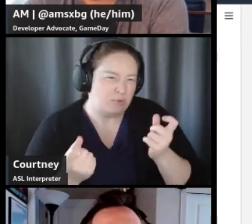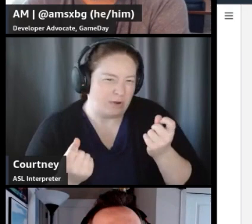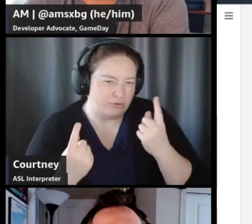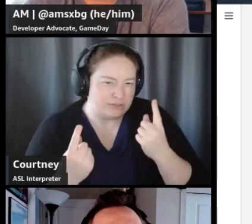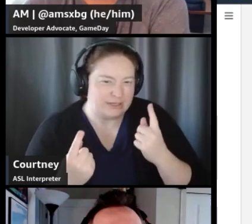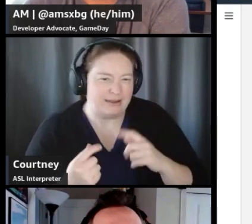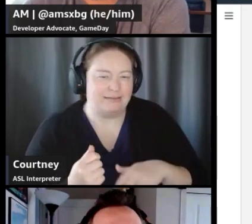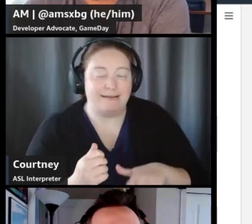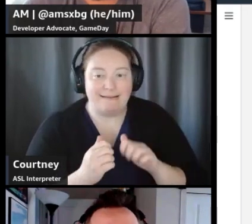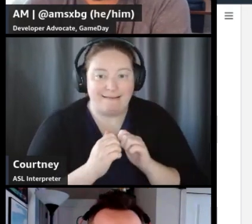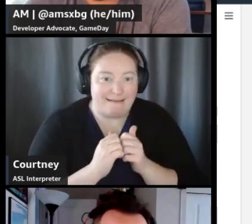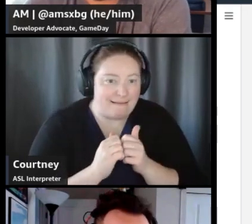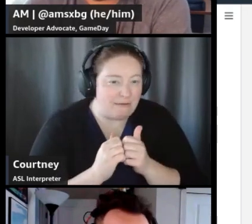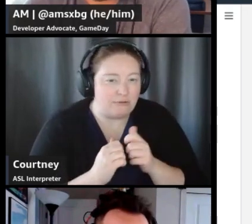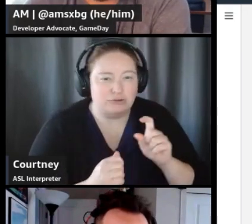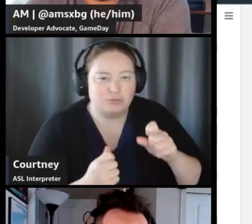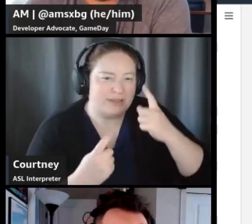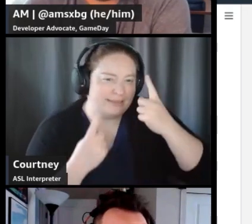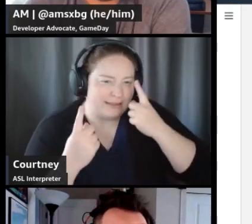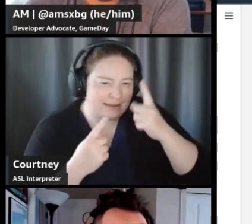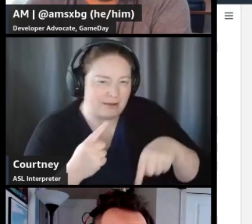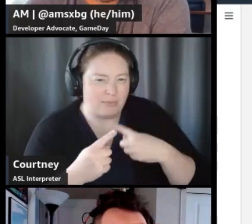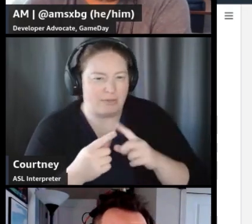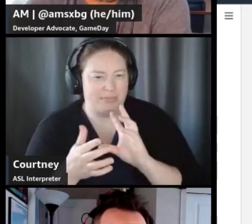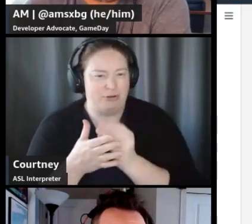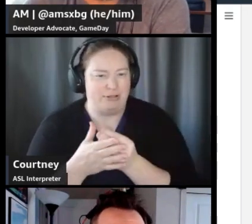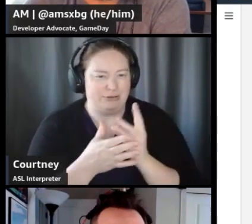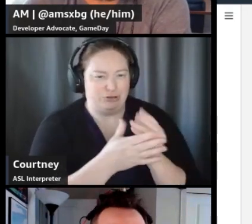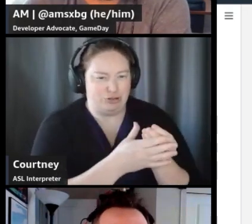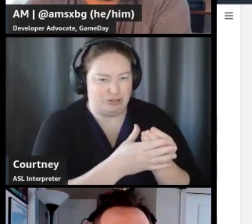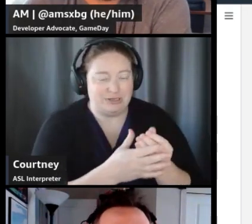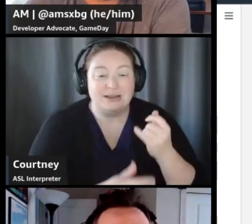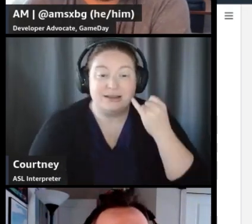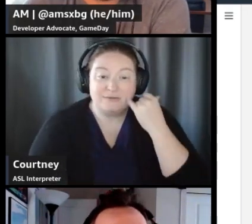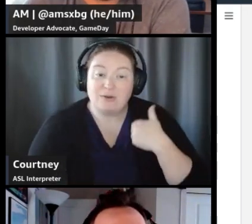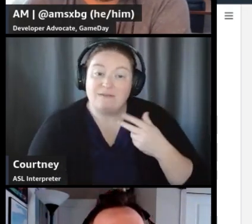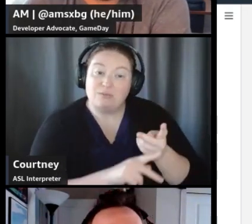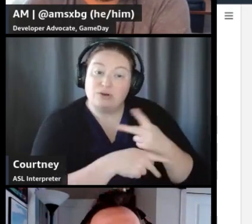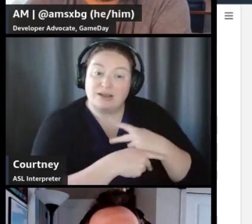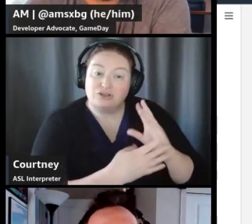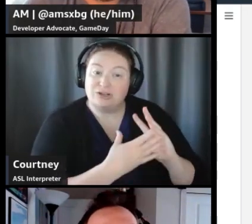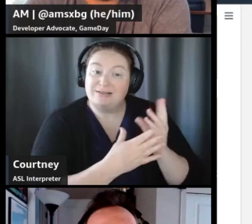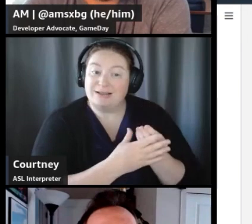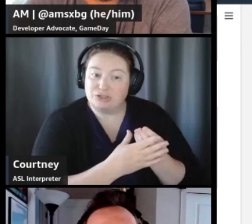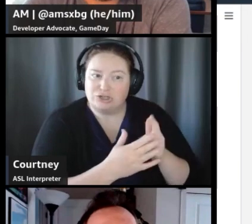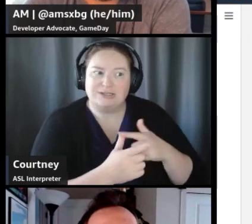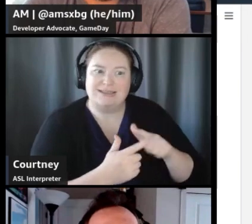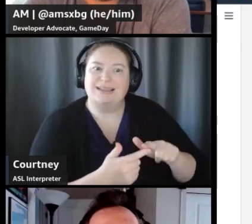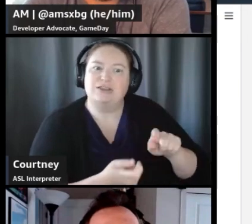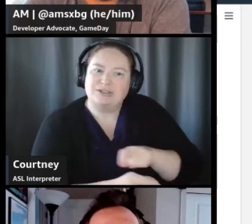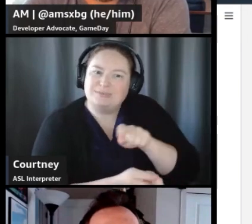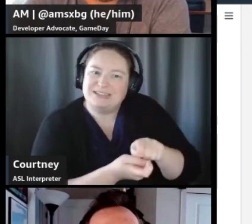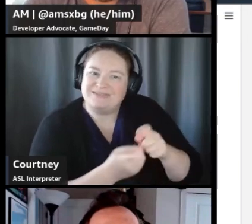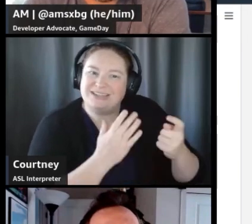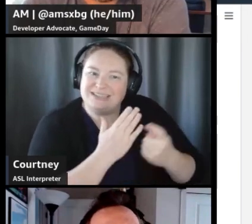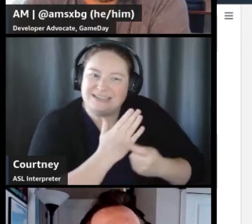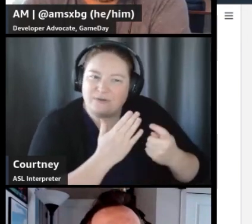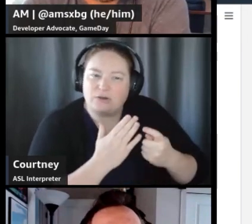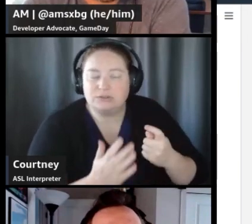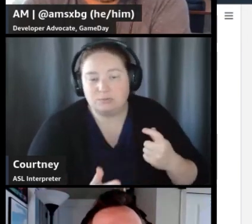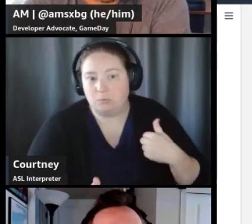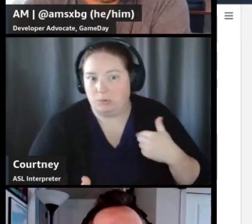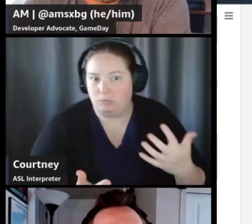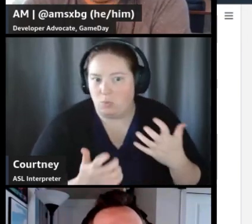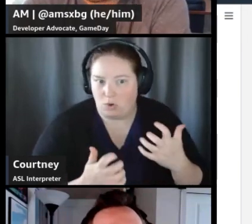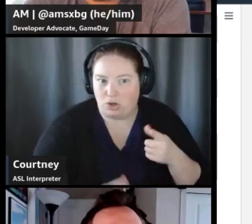they should be thinking about their clusters. If you have a production clusters, then there are certain basic defaults that we would like you to always